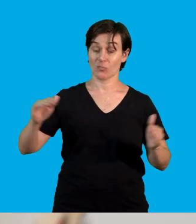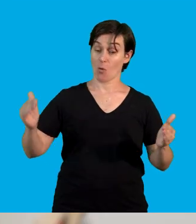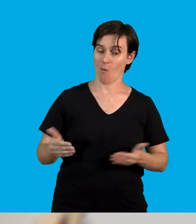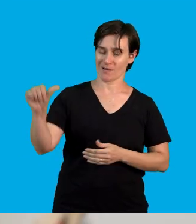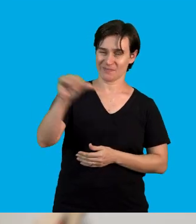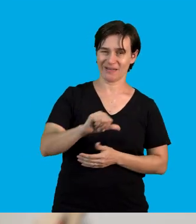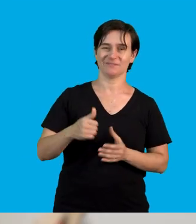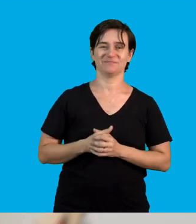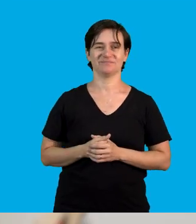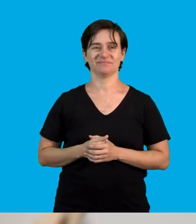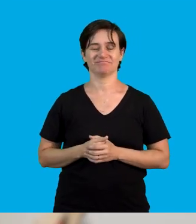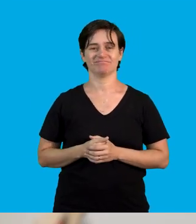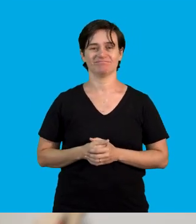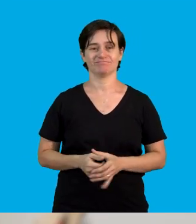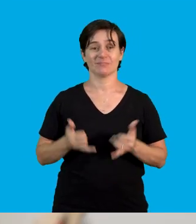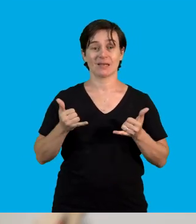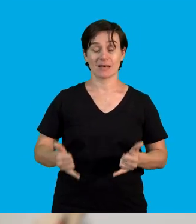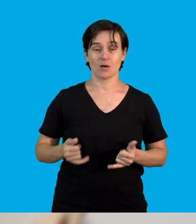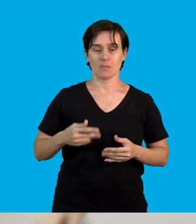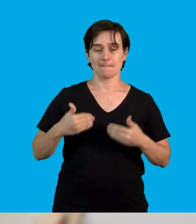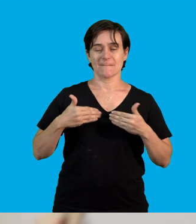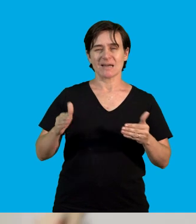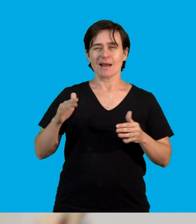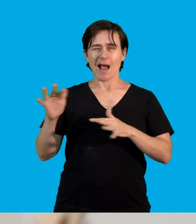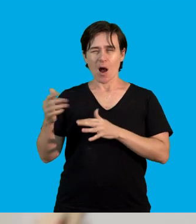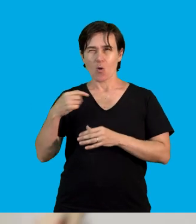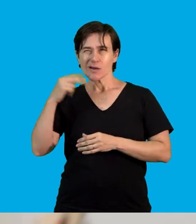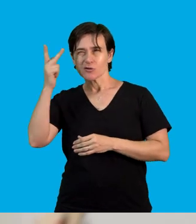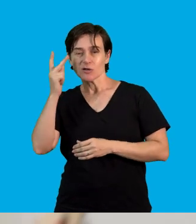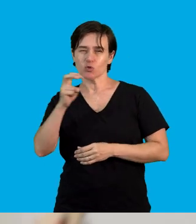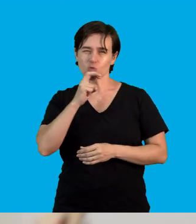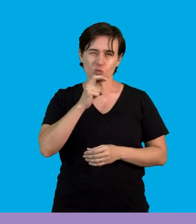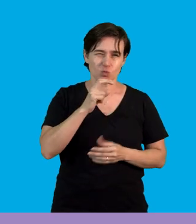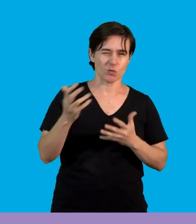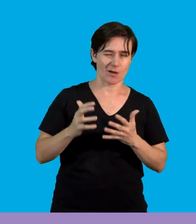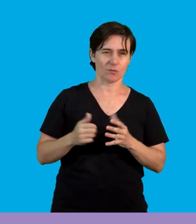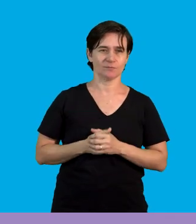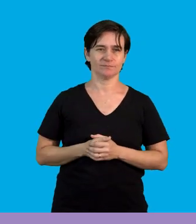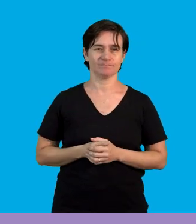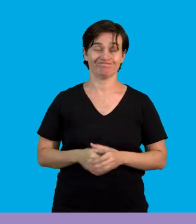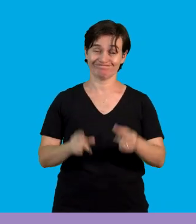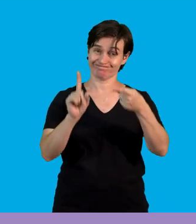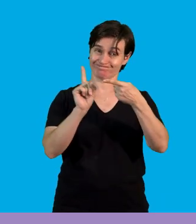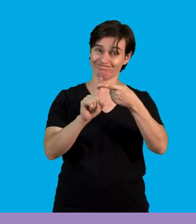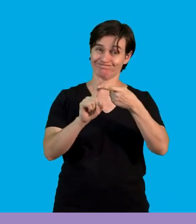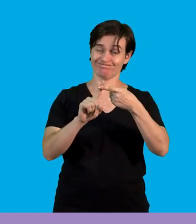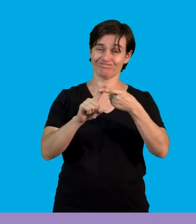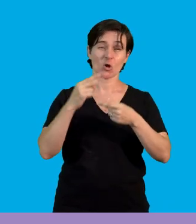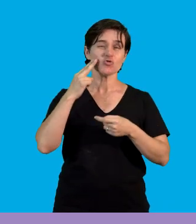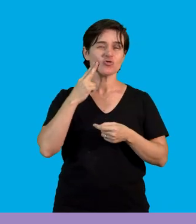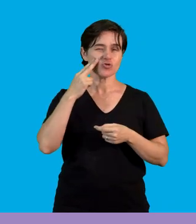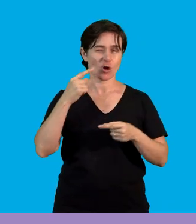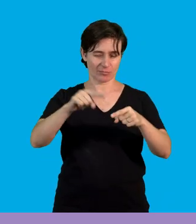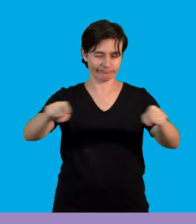Welcome back. Now let's start with application questions. The first question is,